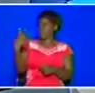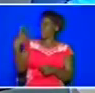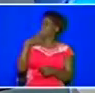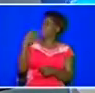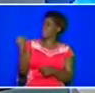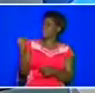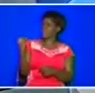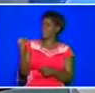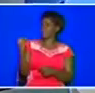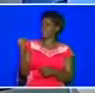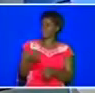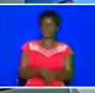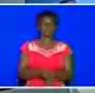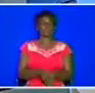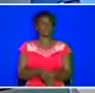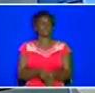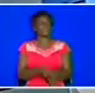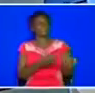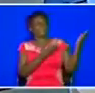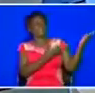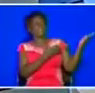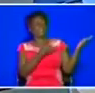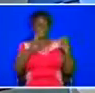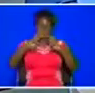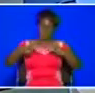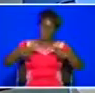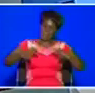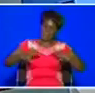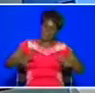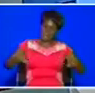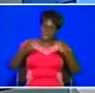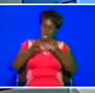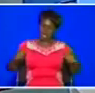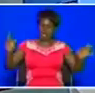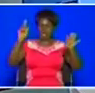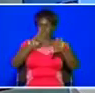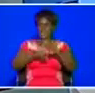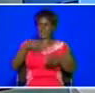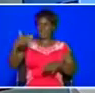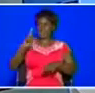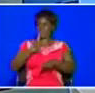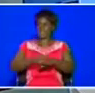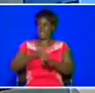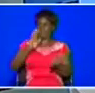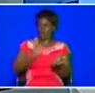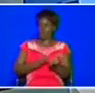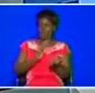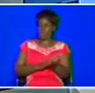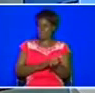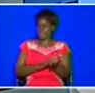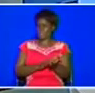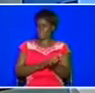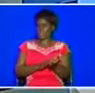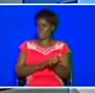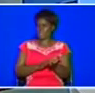500. Okay. Yes, this is something we have checked for quite a bit. Mm-hmm. And every time the statement is made, we point